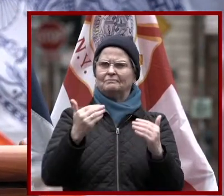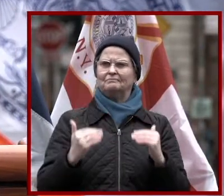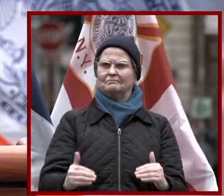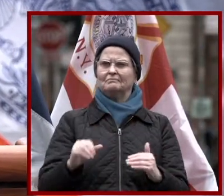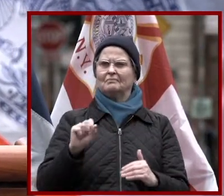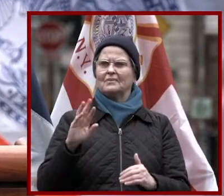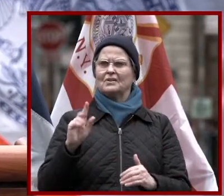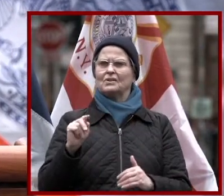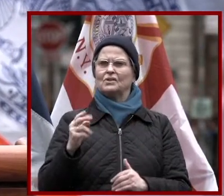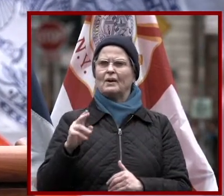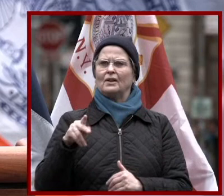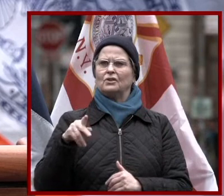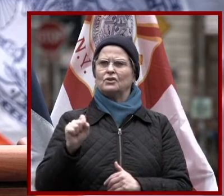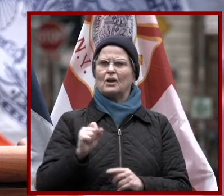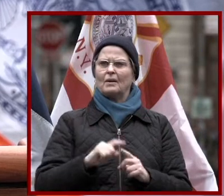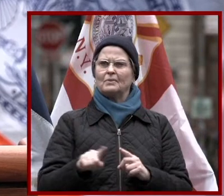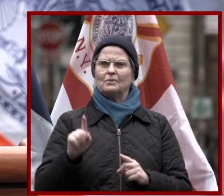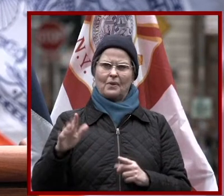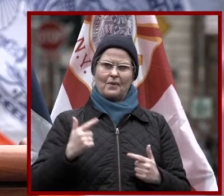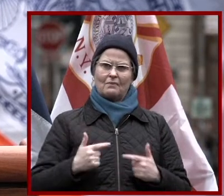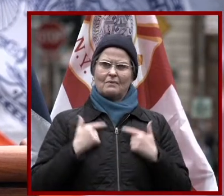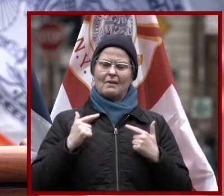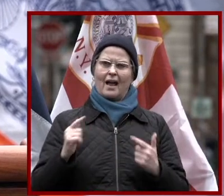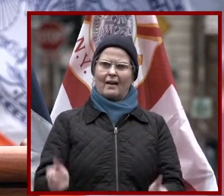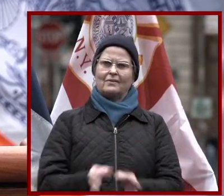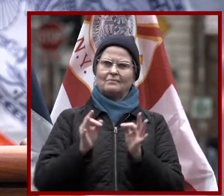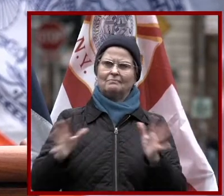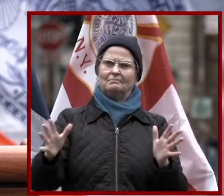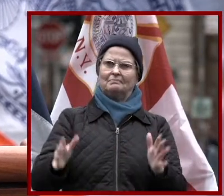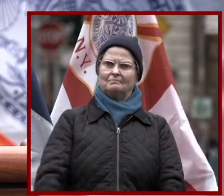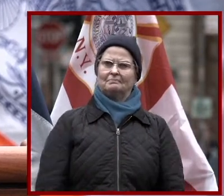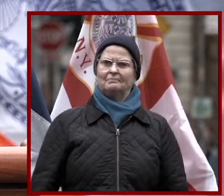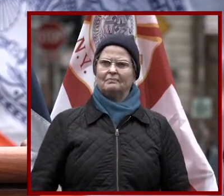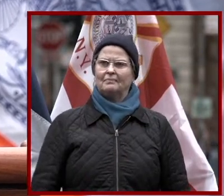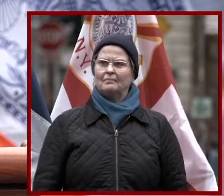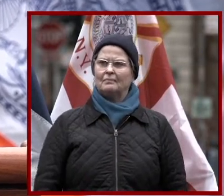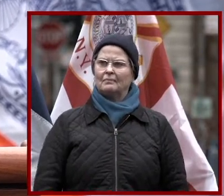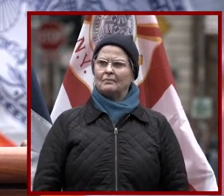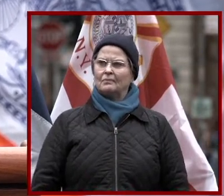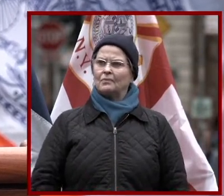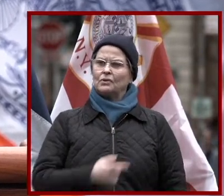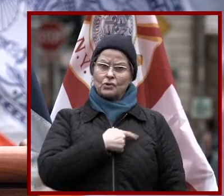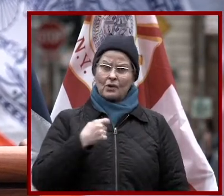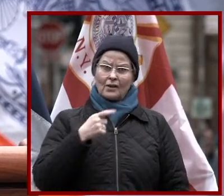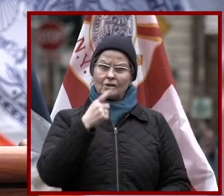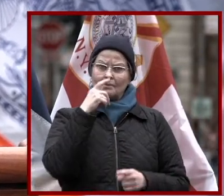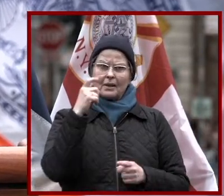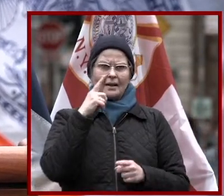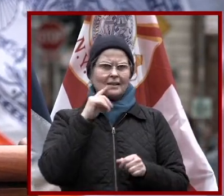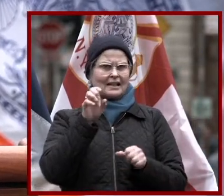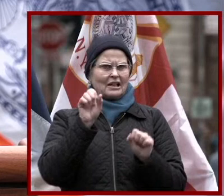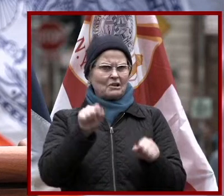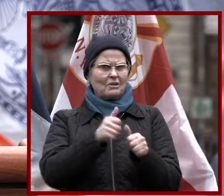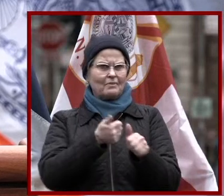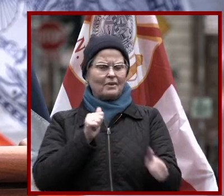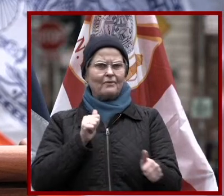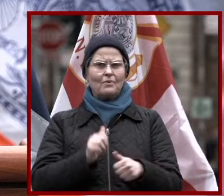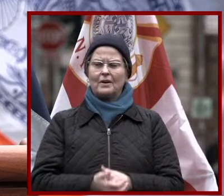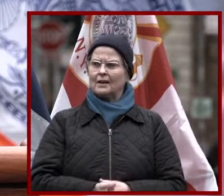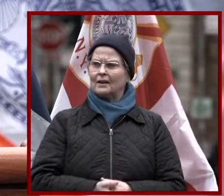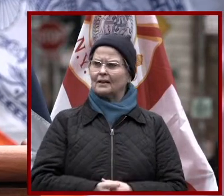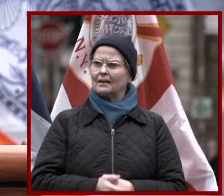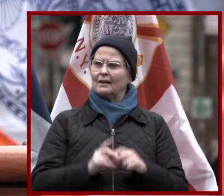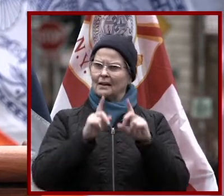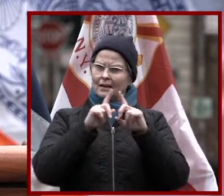the shirt waists they produced. A tragedy all the more heartbreaking because it could have been prevented. The